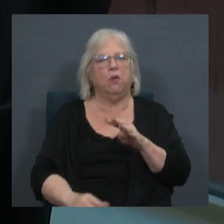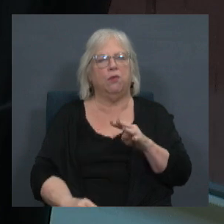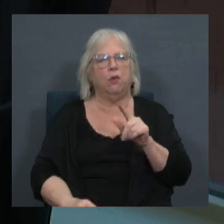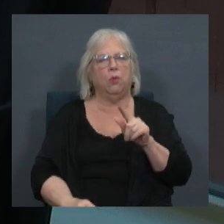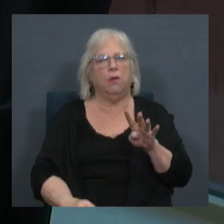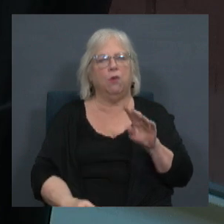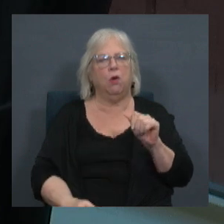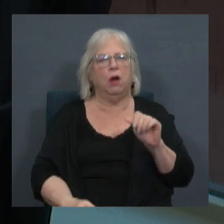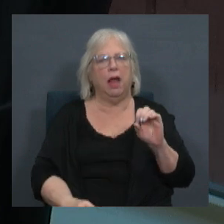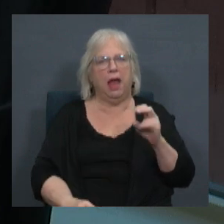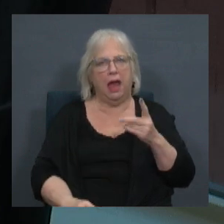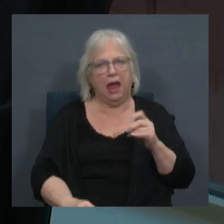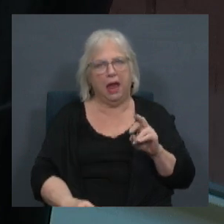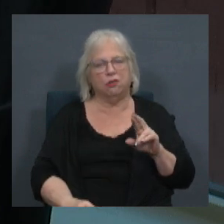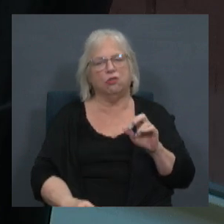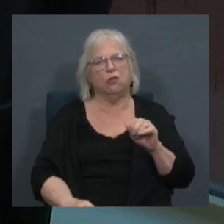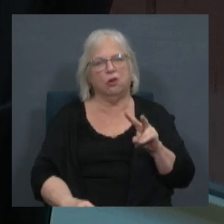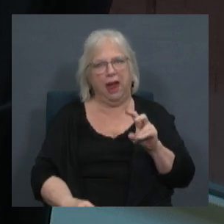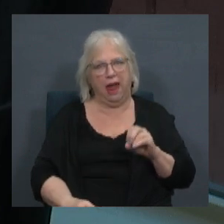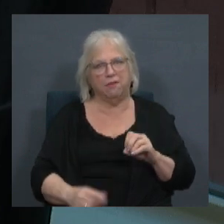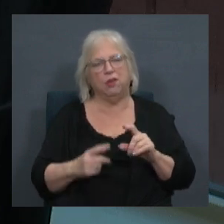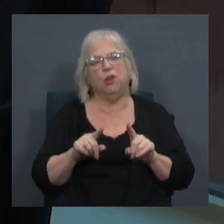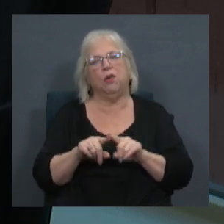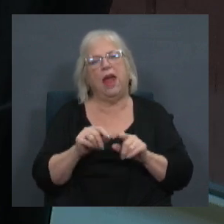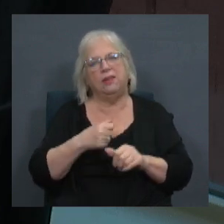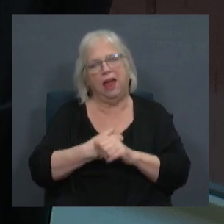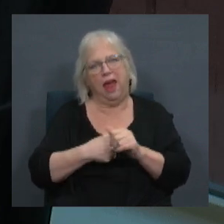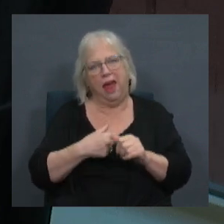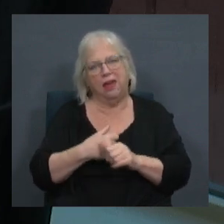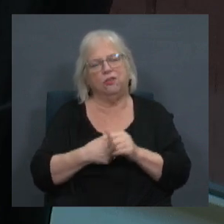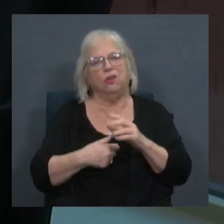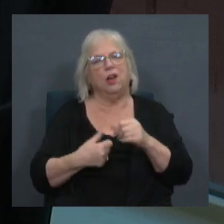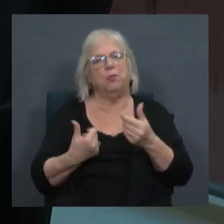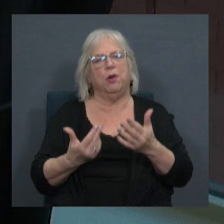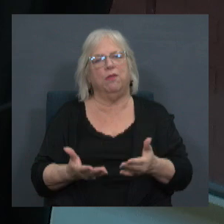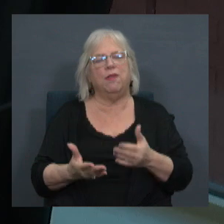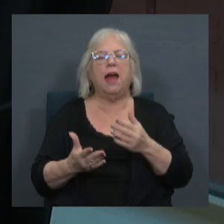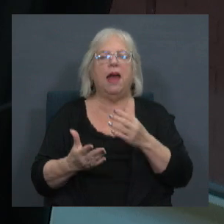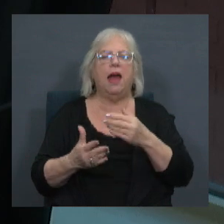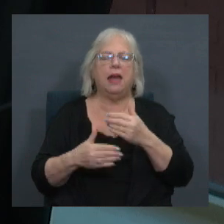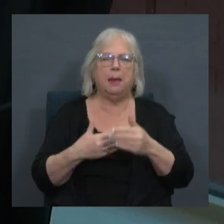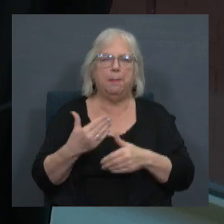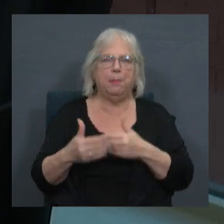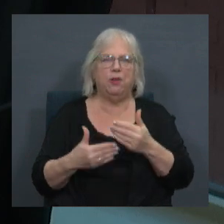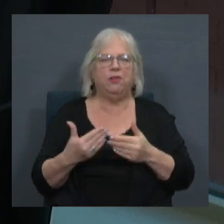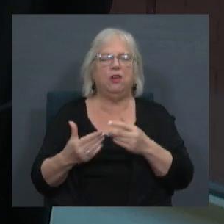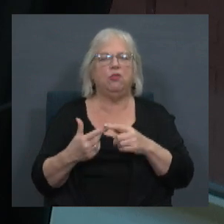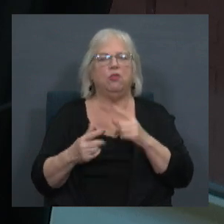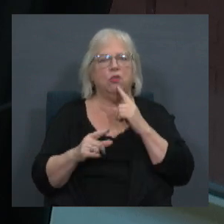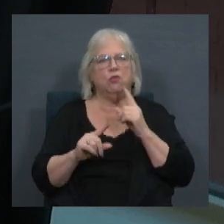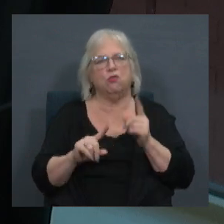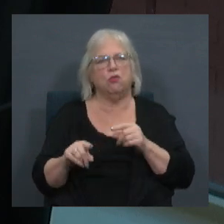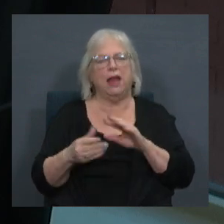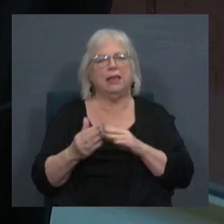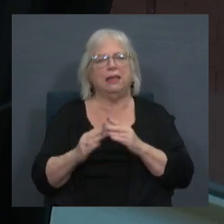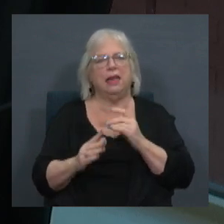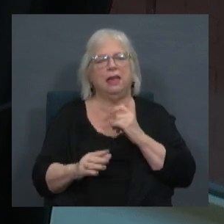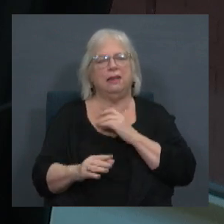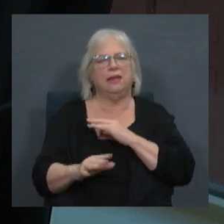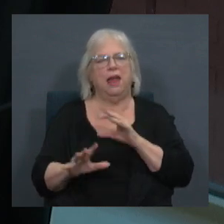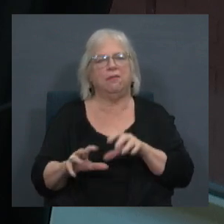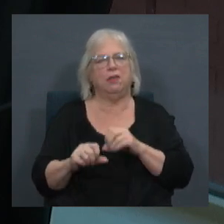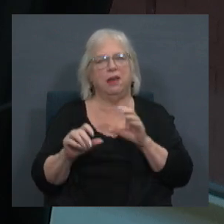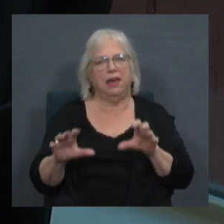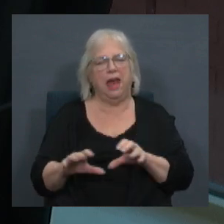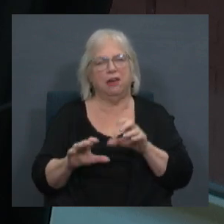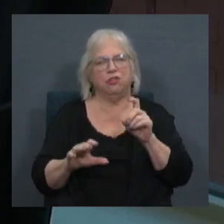4424 Asher Avenue, Little Rock, Arkansas as a structural fire and health hazard, to provide summary abatement procedures, to direct city staff to take such